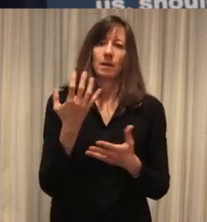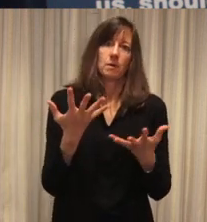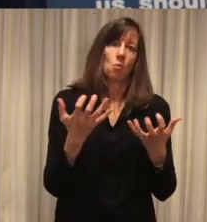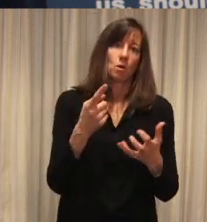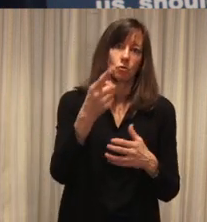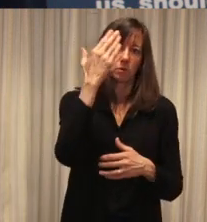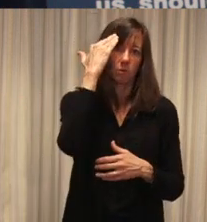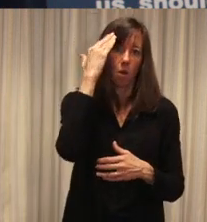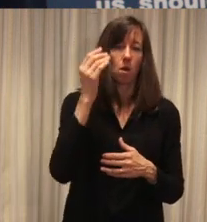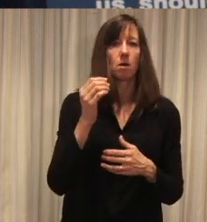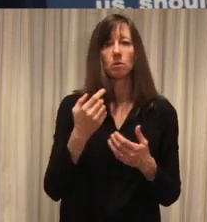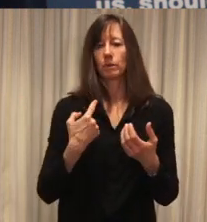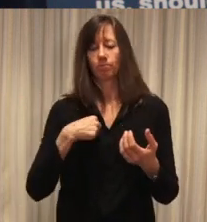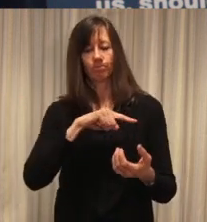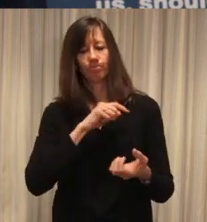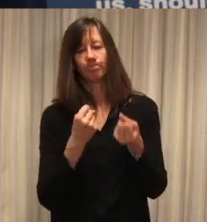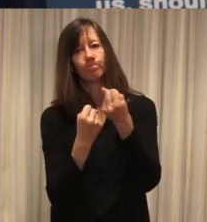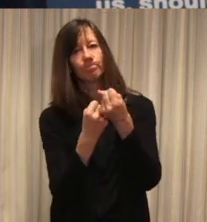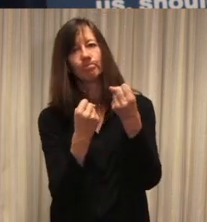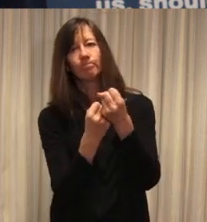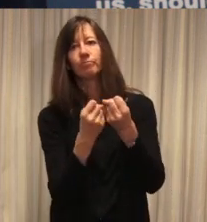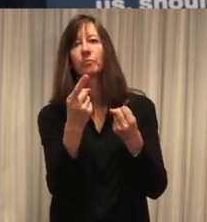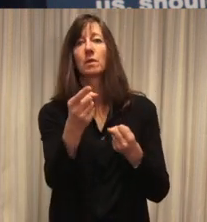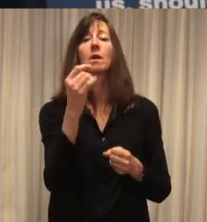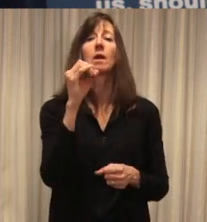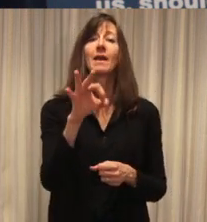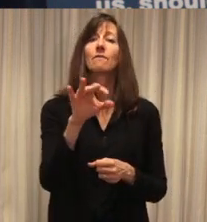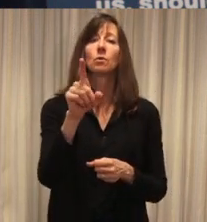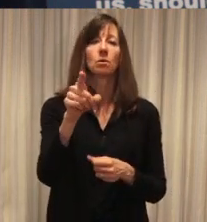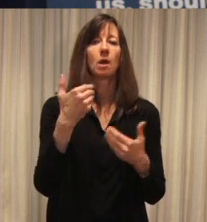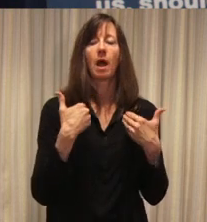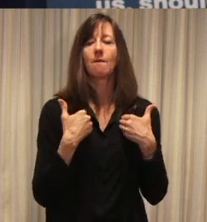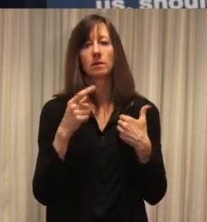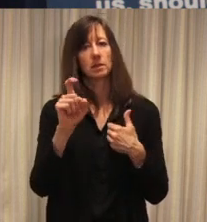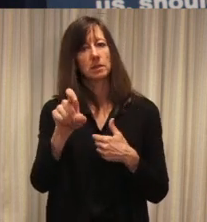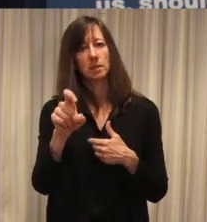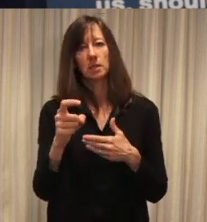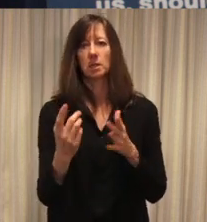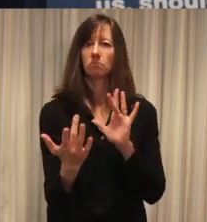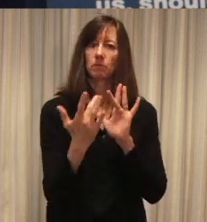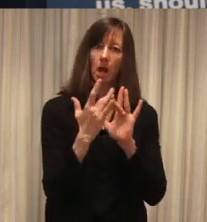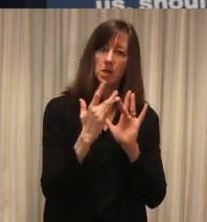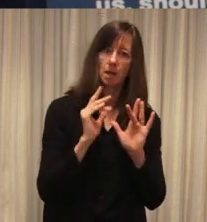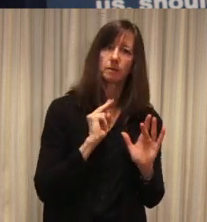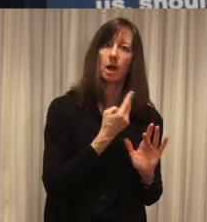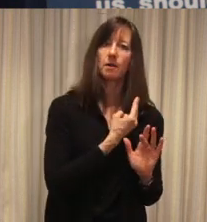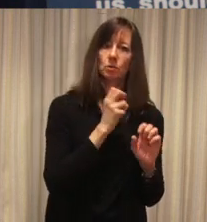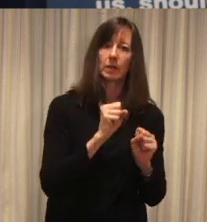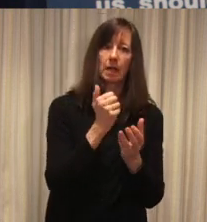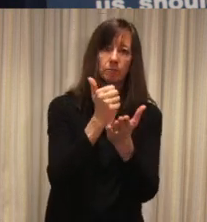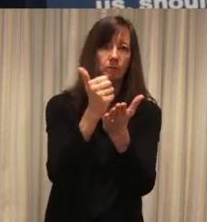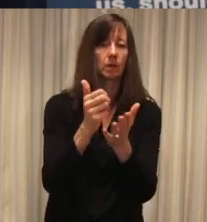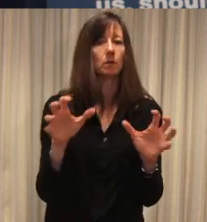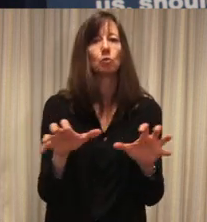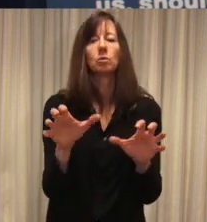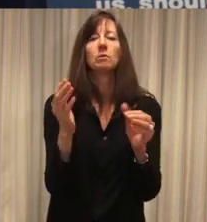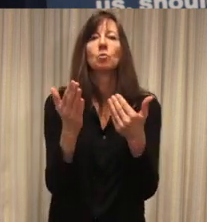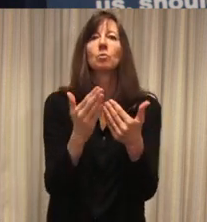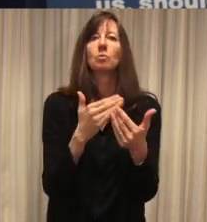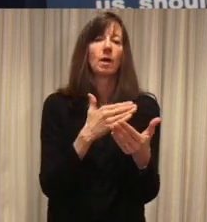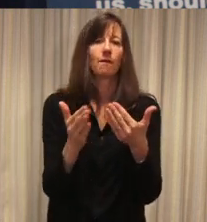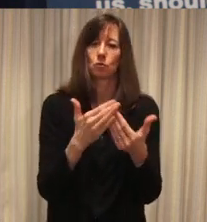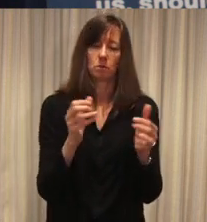can reach out, and we're going to do everything we can to take care of you and to take care of each other. I thank everybody